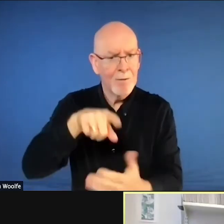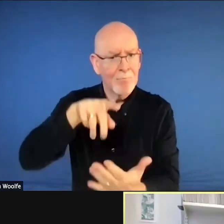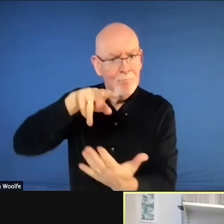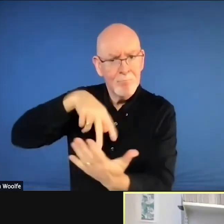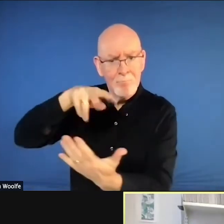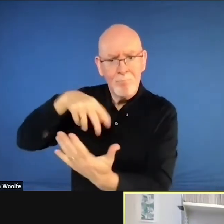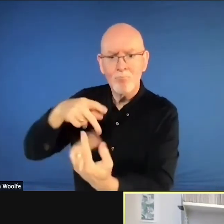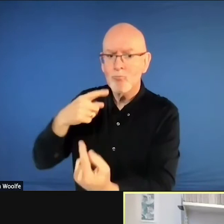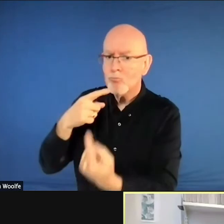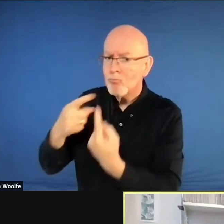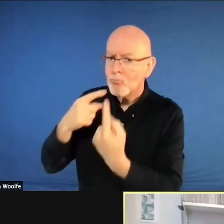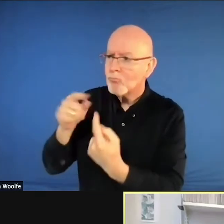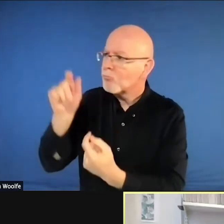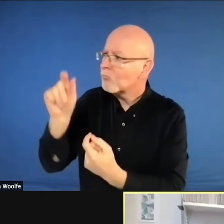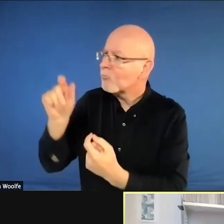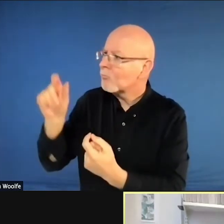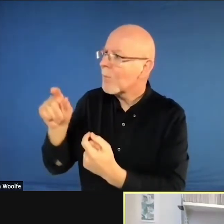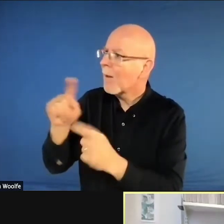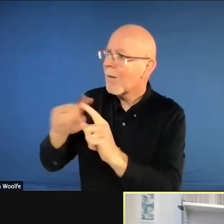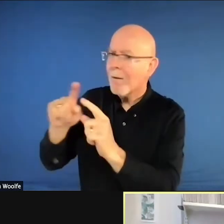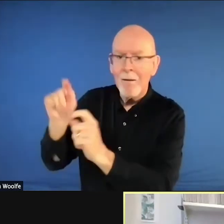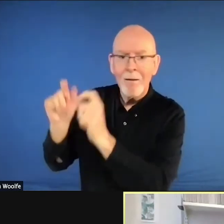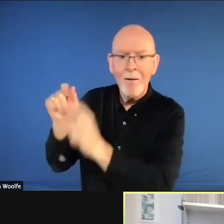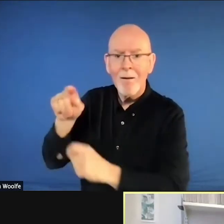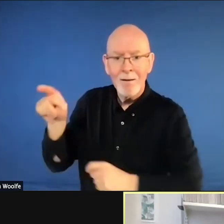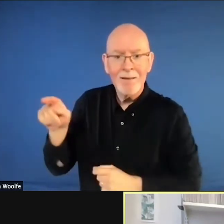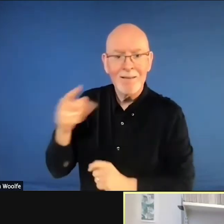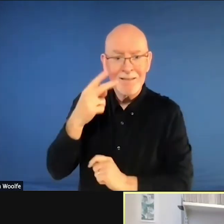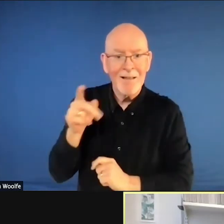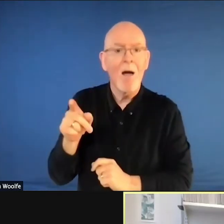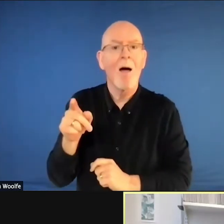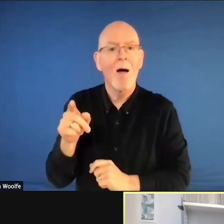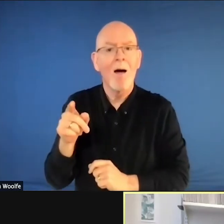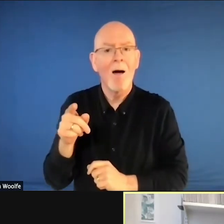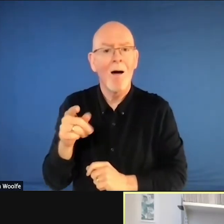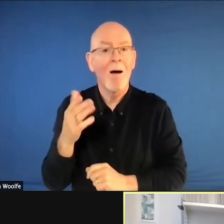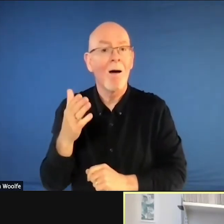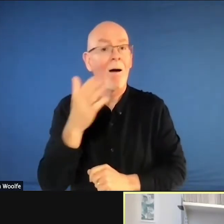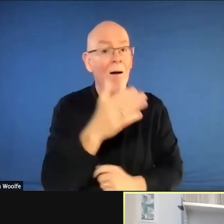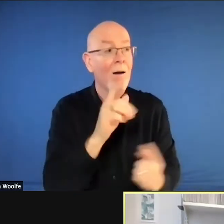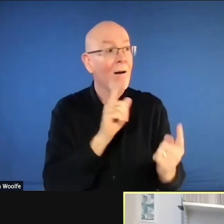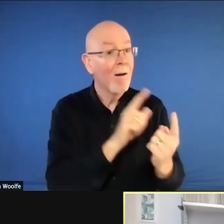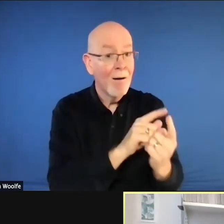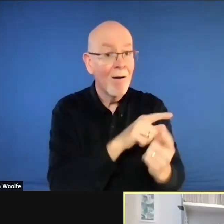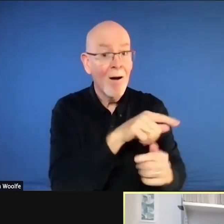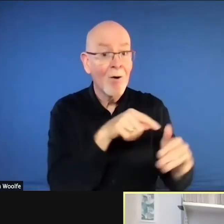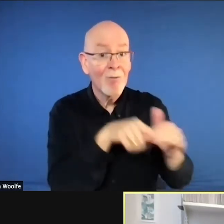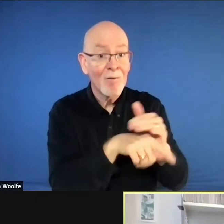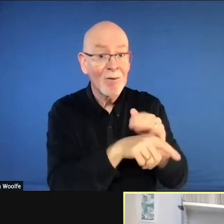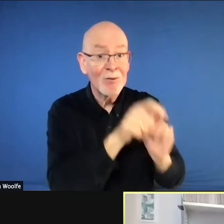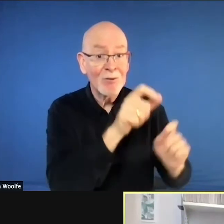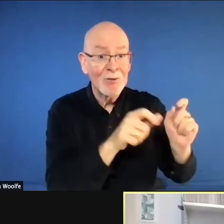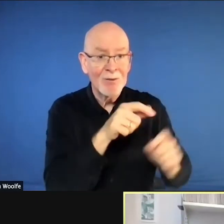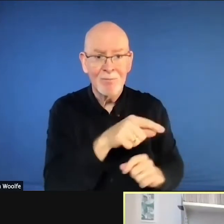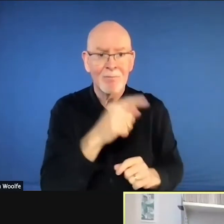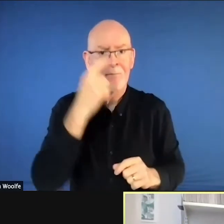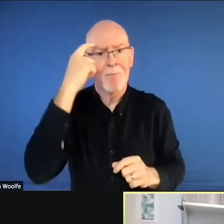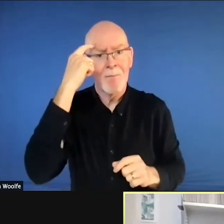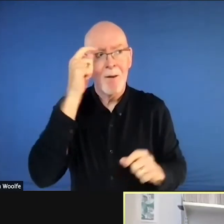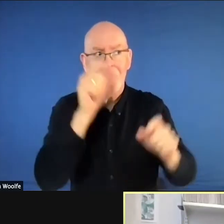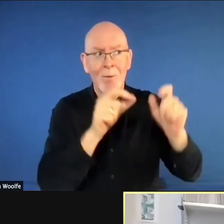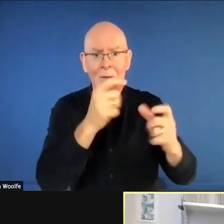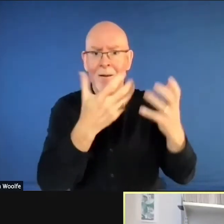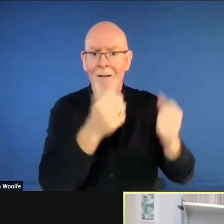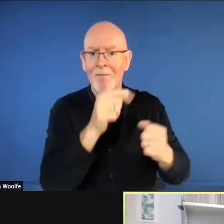attitudes that you should always adopt in these circumstances? It's a learning process for all of us all the time.